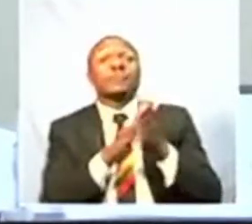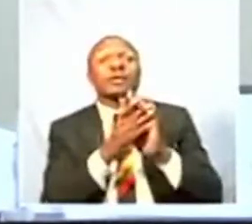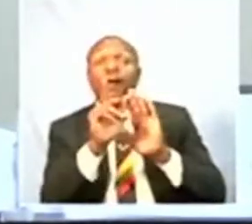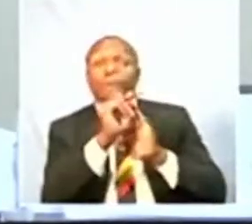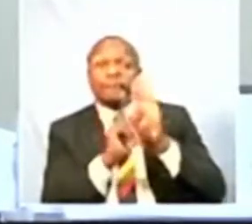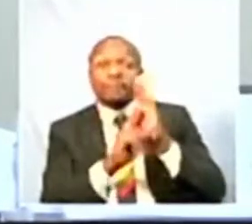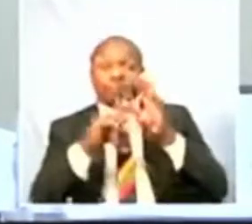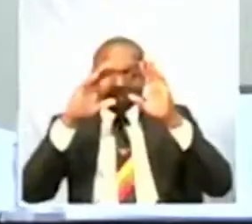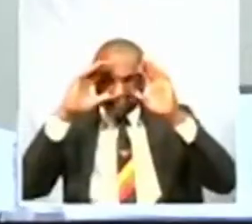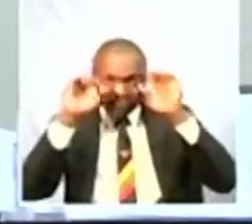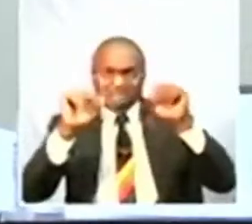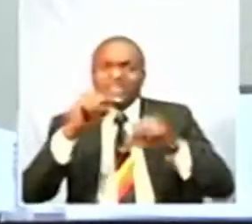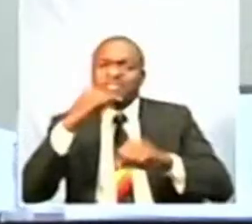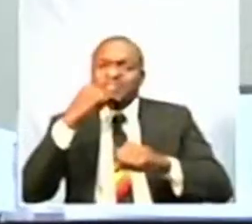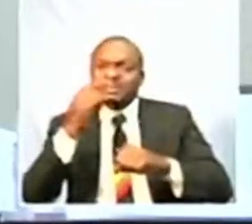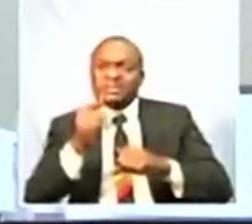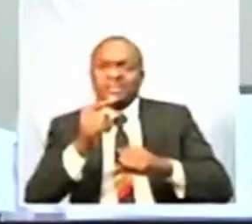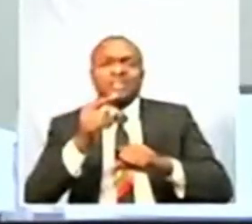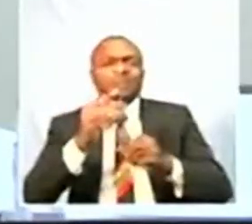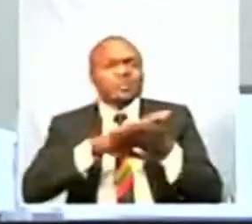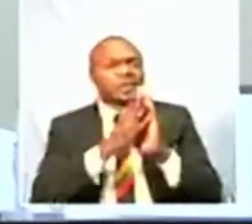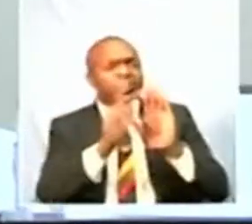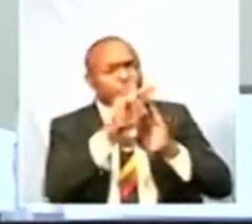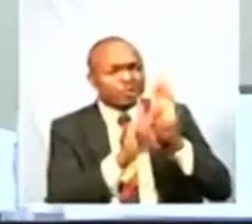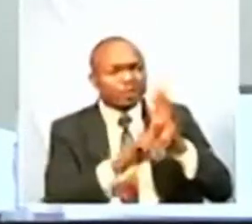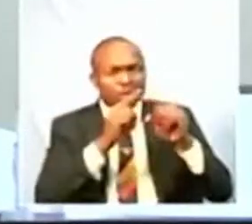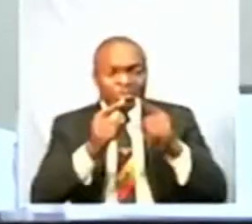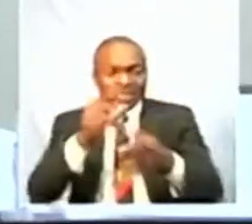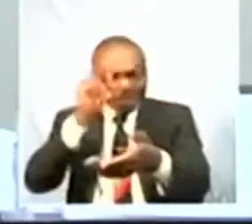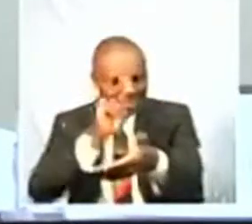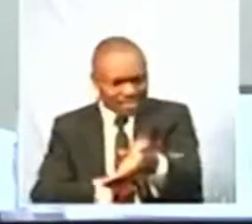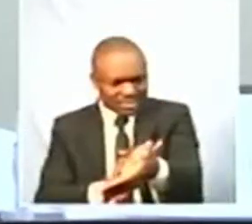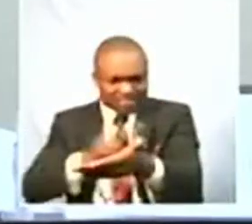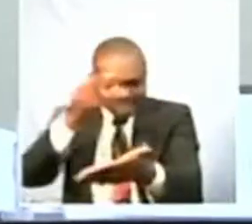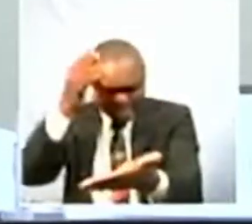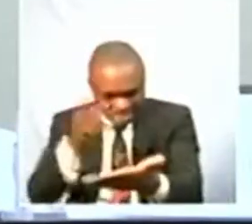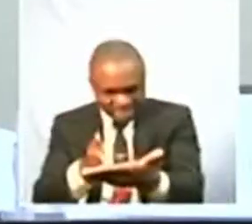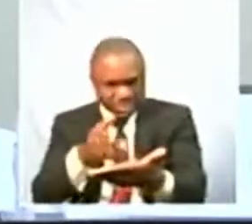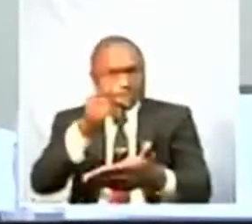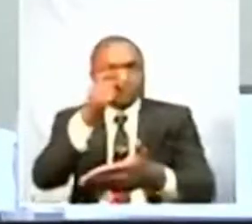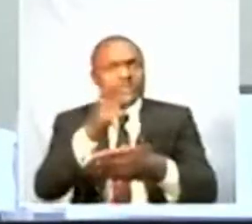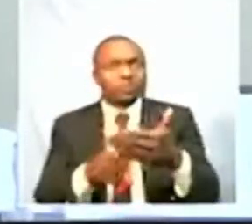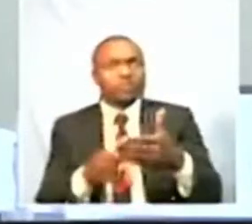said that, it's policy. But in KASAMA, this is the scenario.